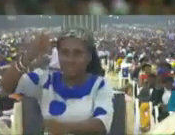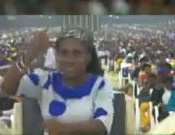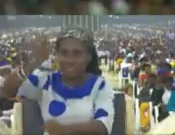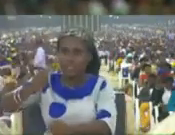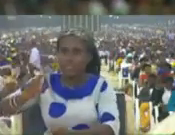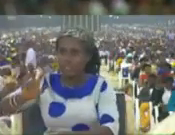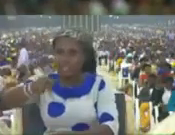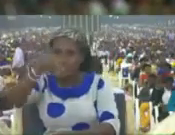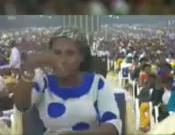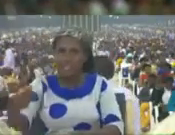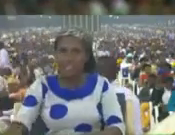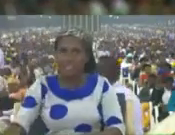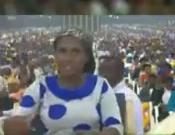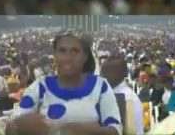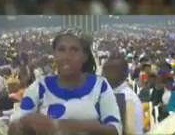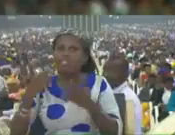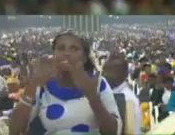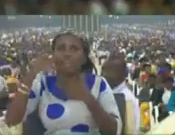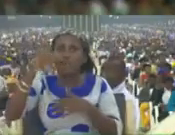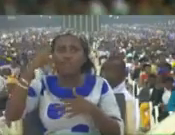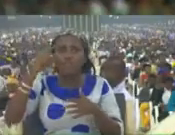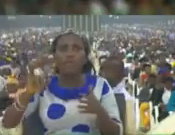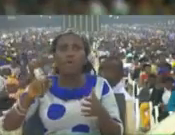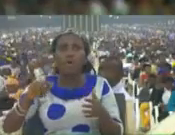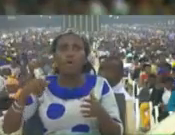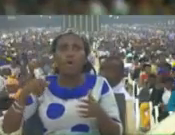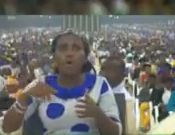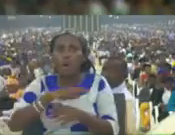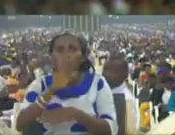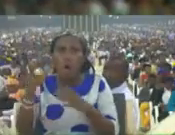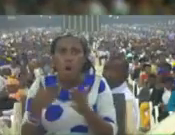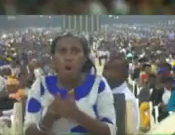And I thank God for all the testimonies.